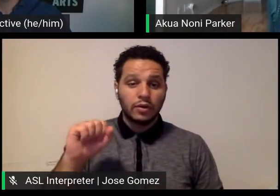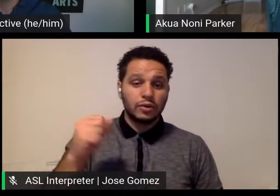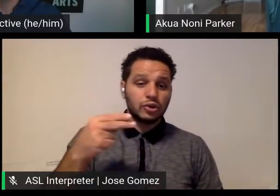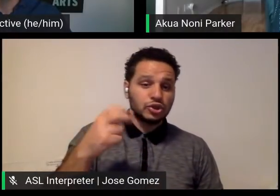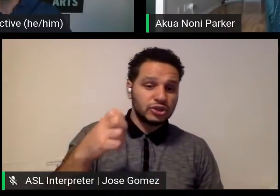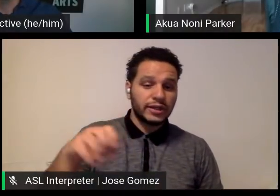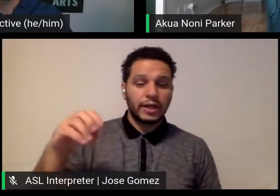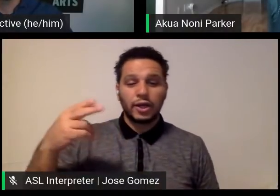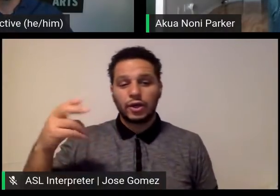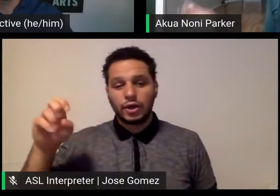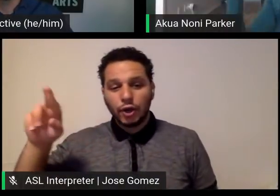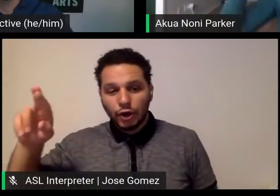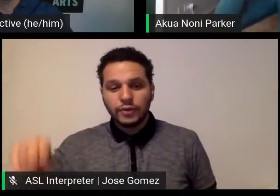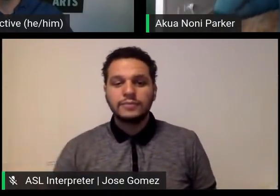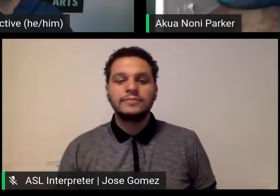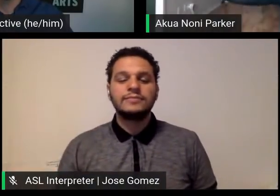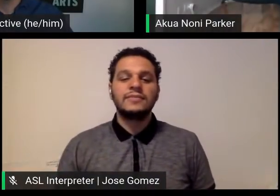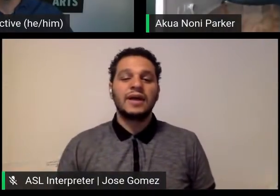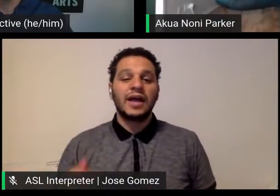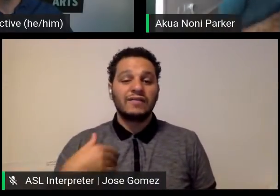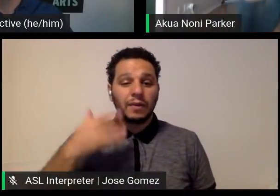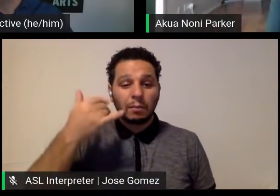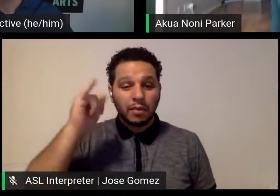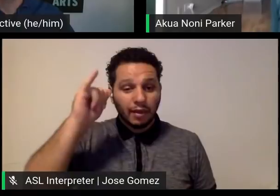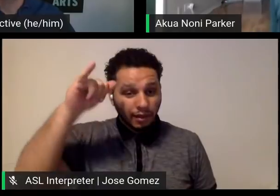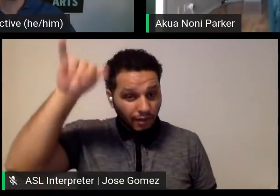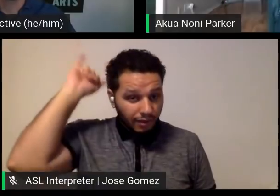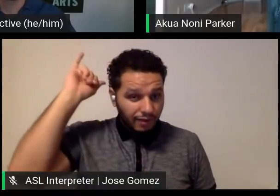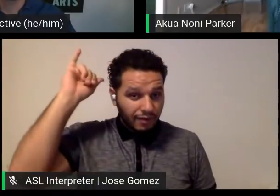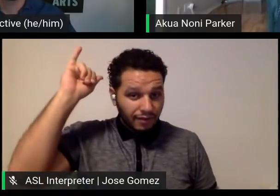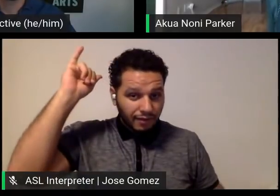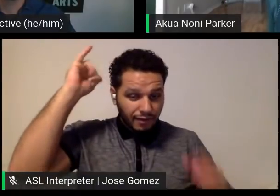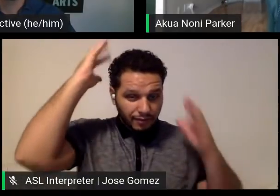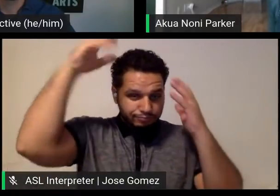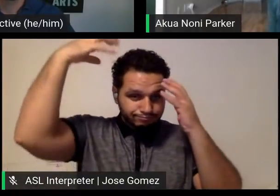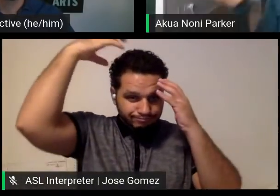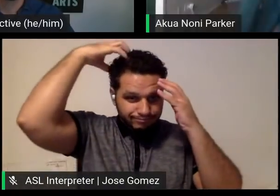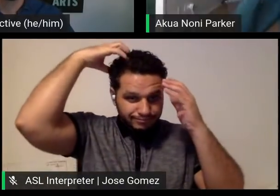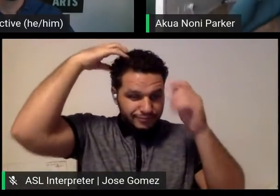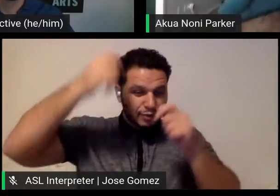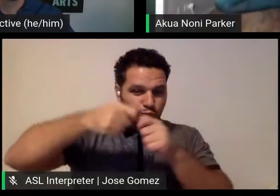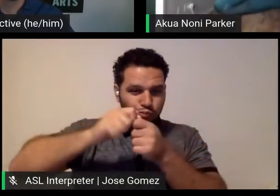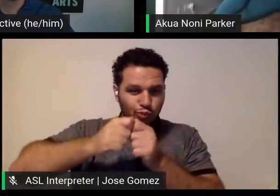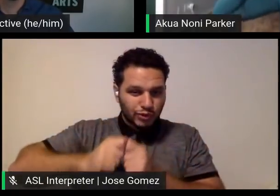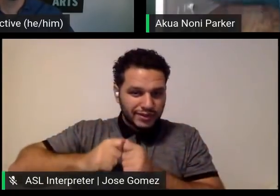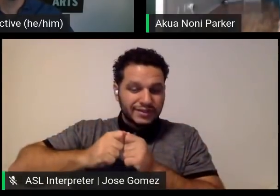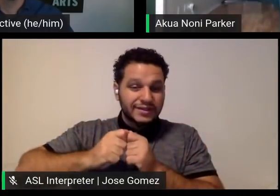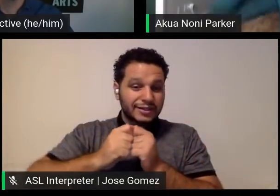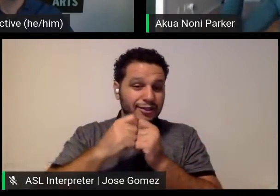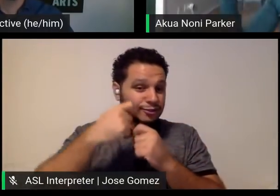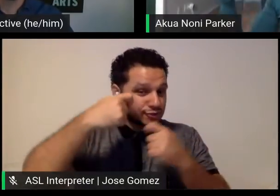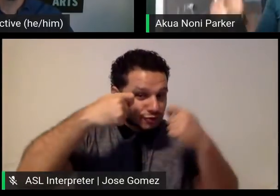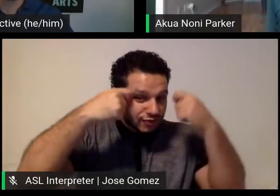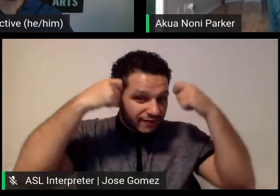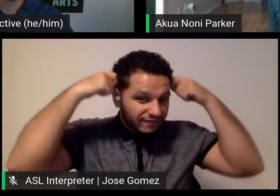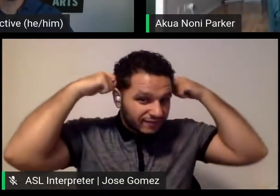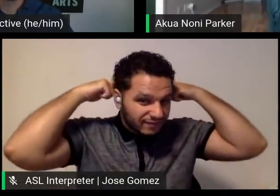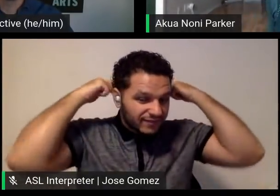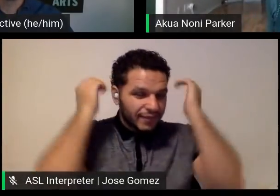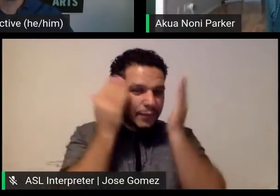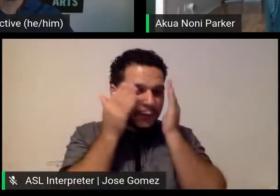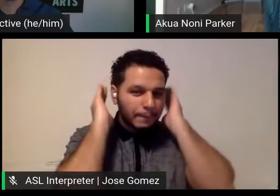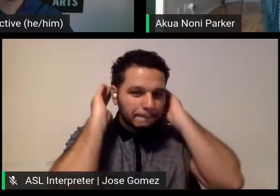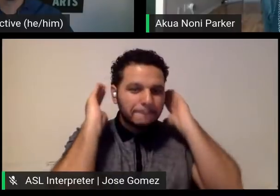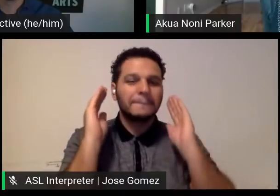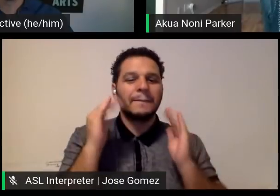her. I have blonde hair up in a bun and braids, and it's shaved all the way around the back and the sides, just